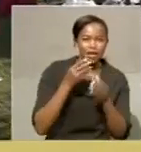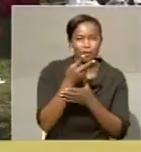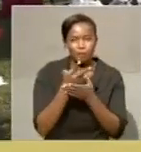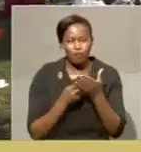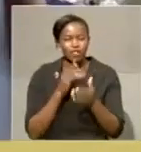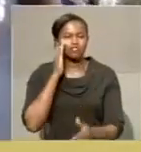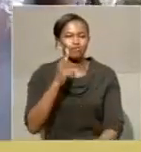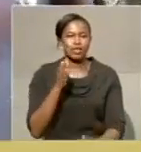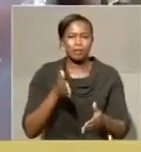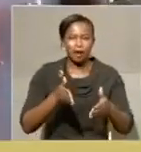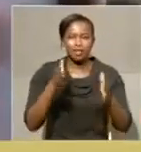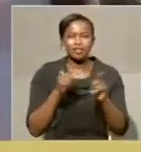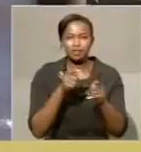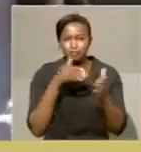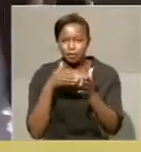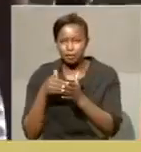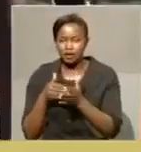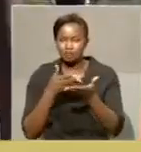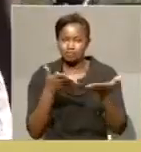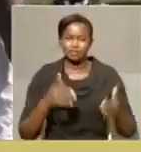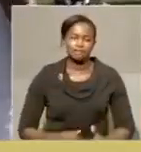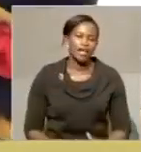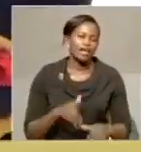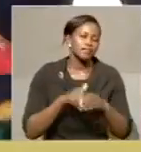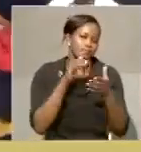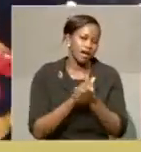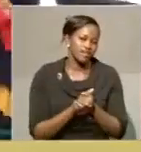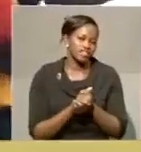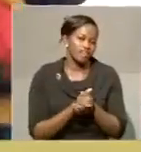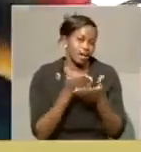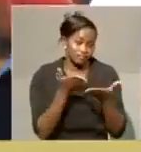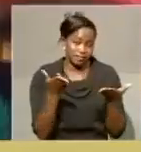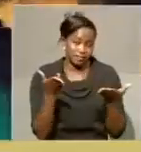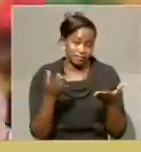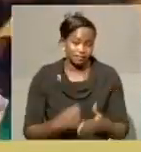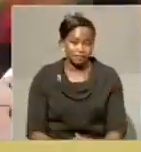straight paths and hurdles encountered in marriage.